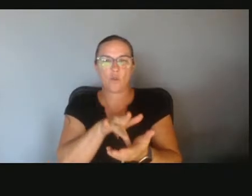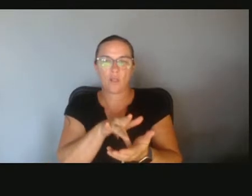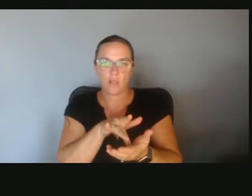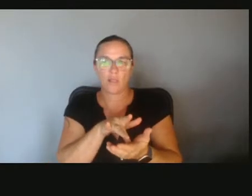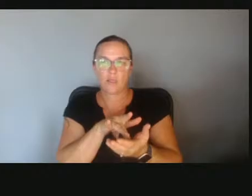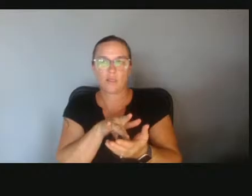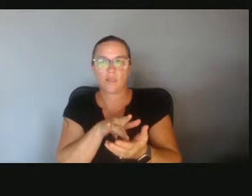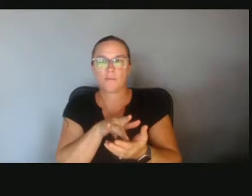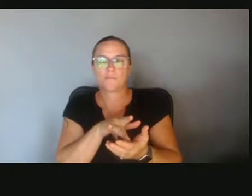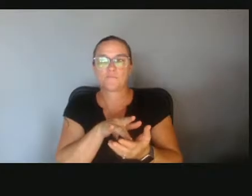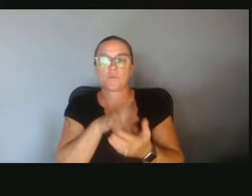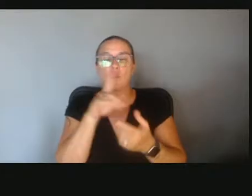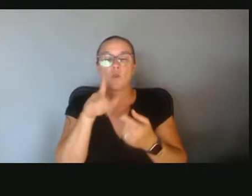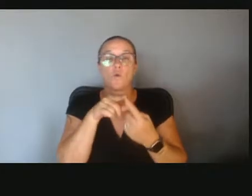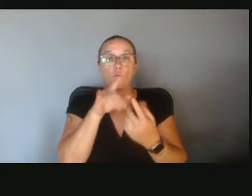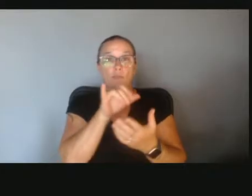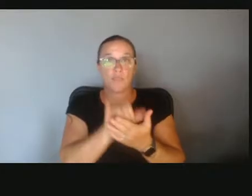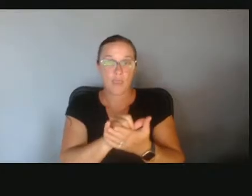right? And once that